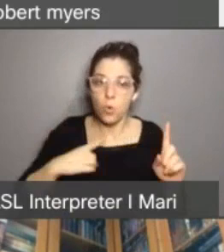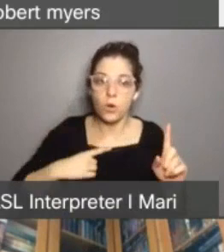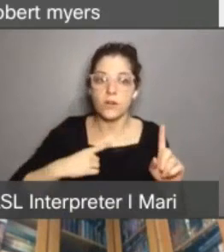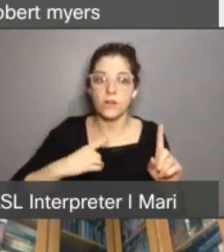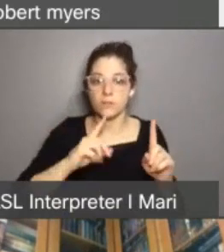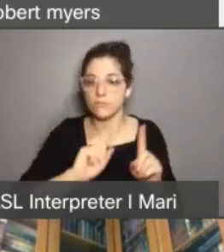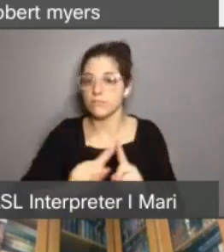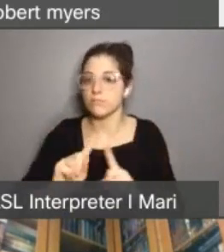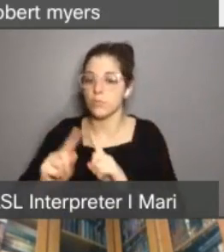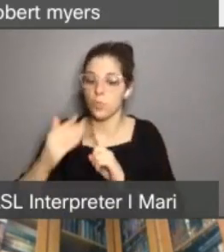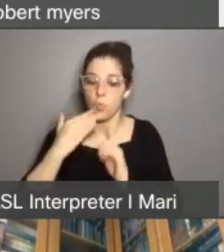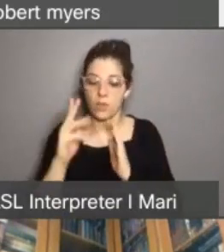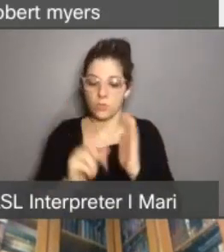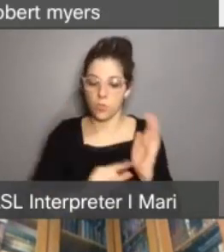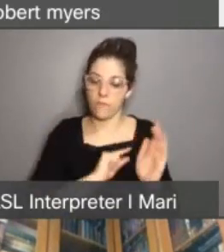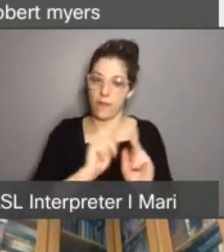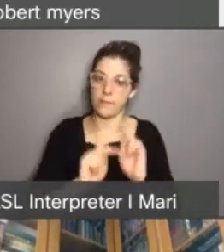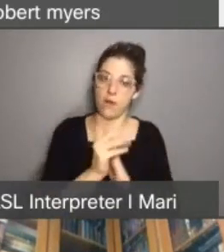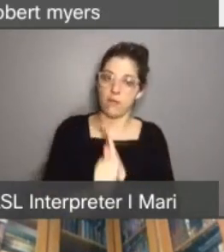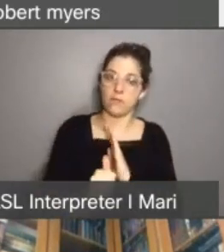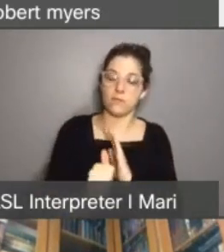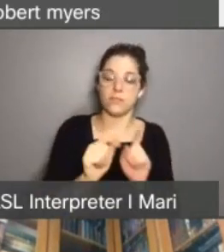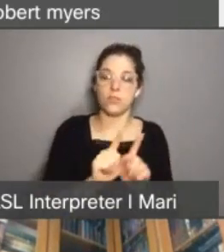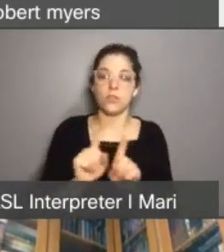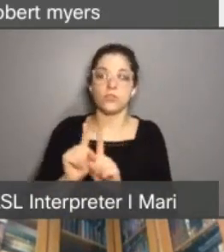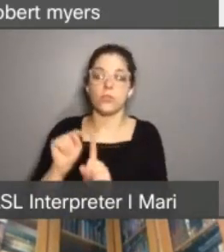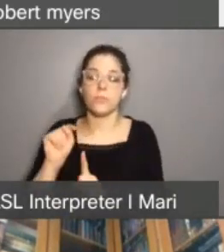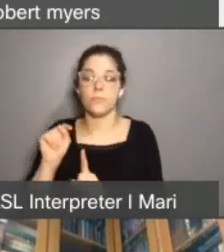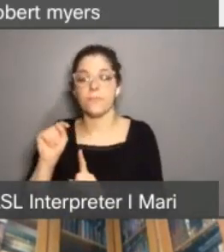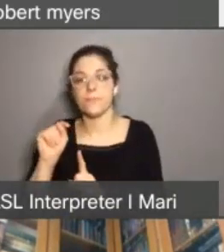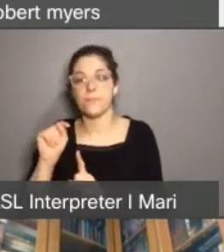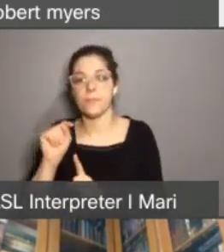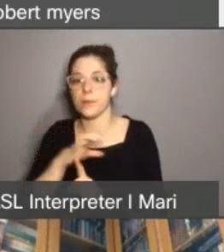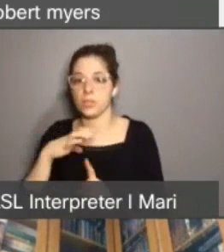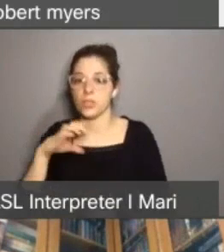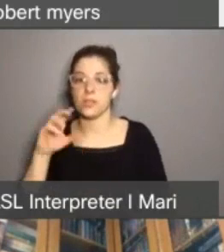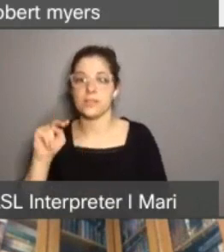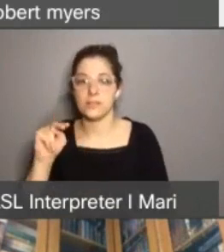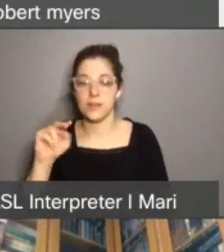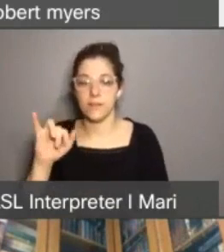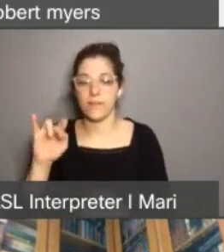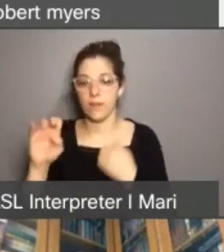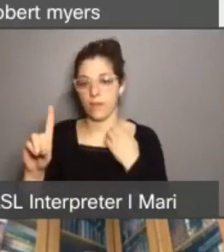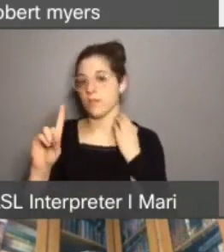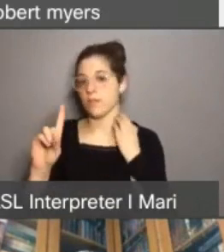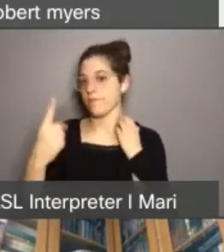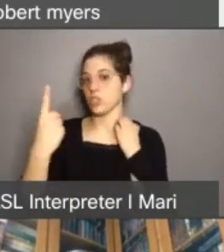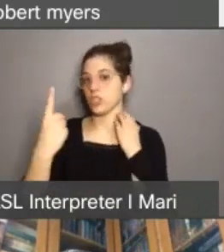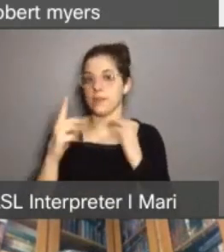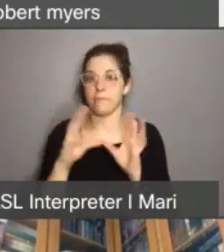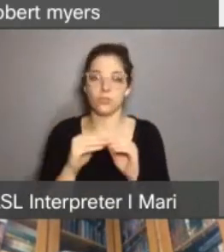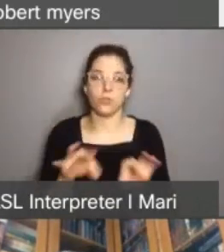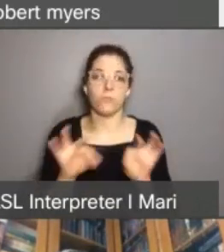many well-qualified people. And this is also Commissioner Neifeld's first meeting, so I felt it was important for her to see